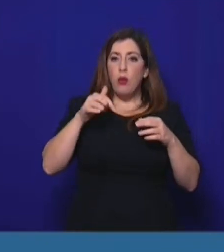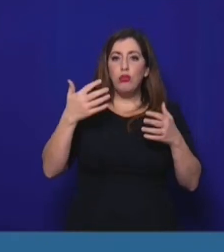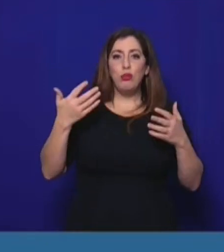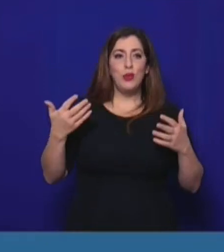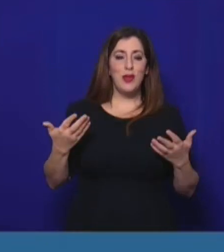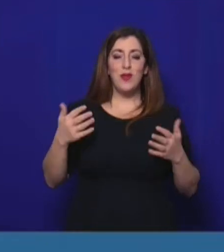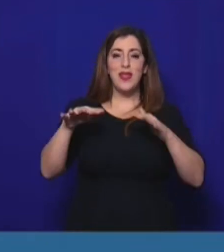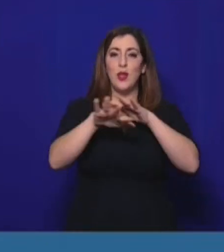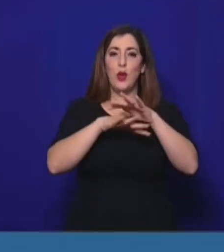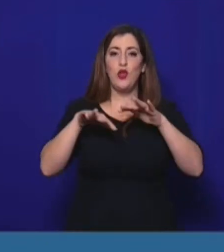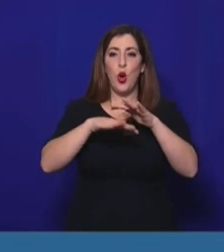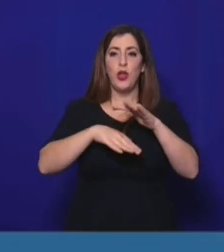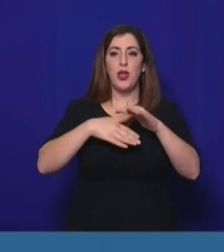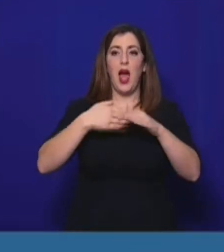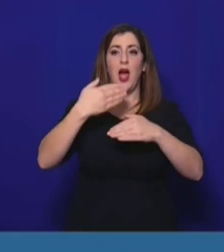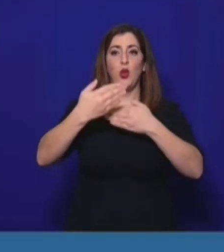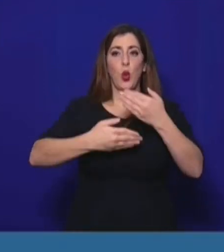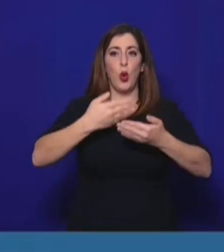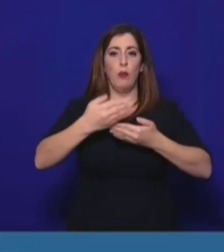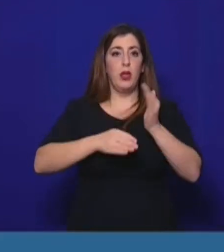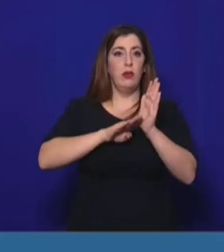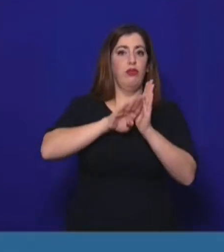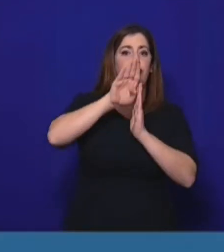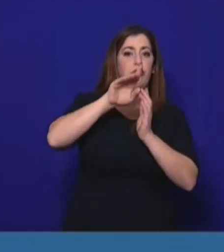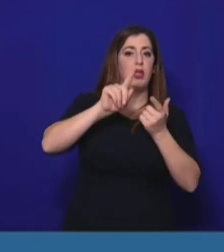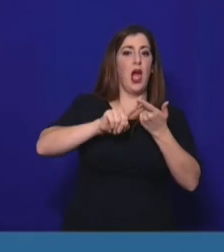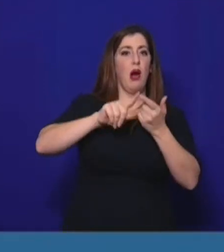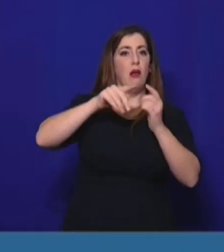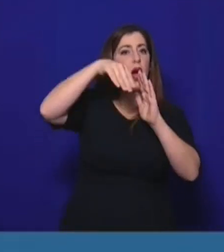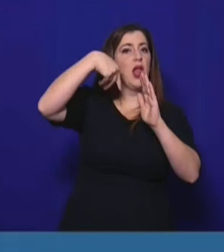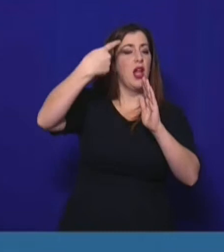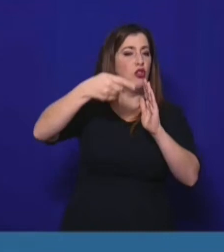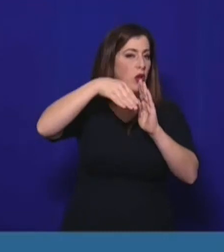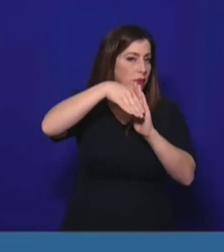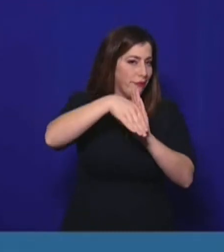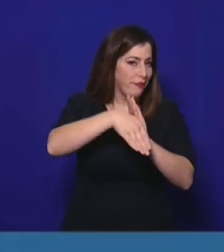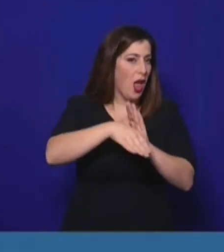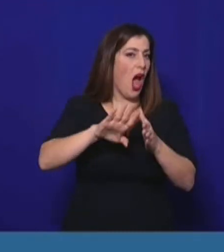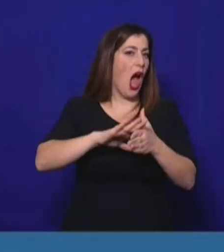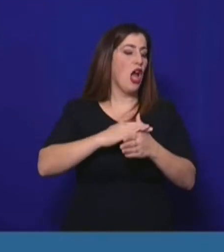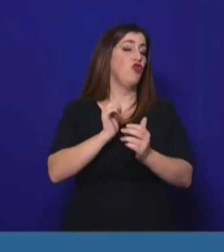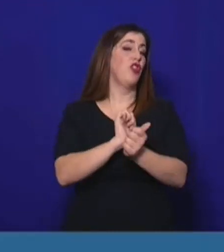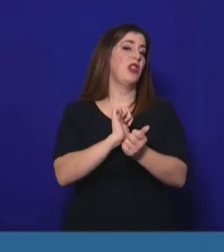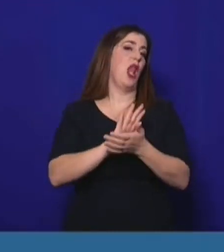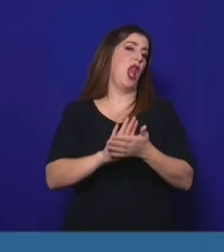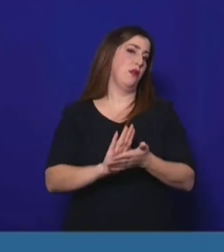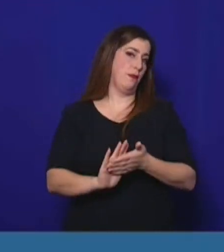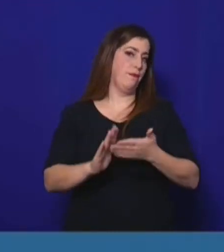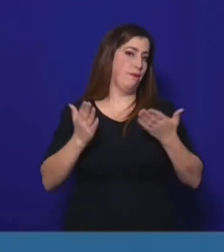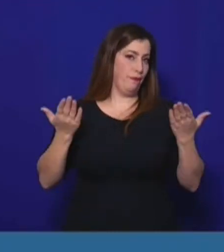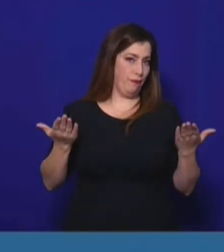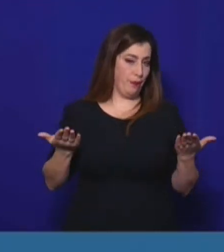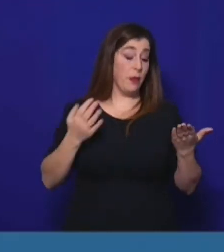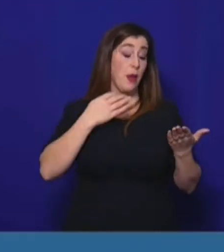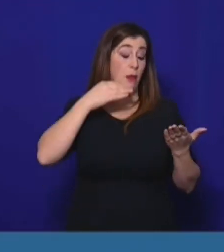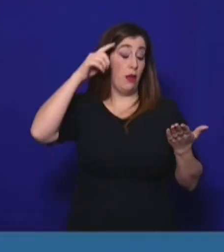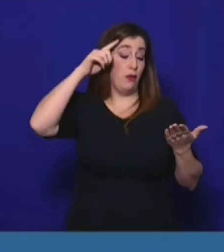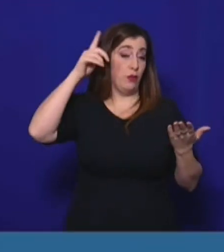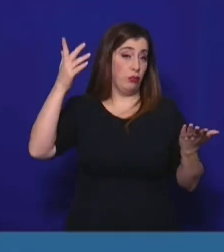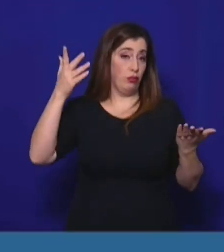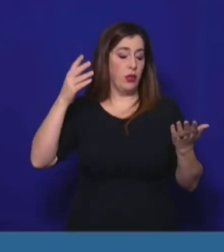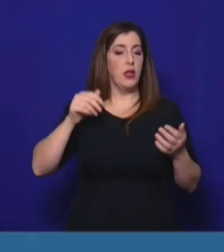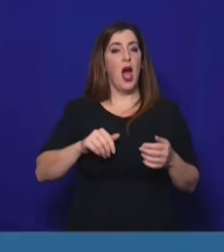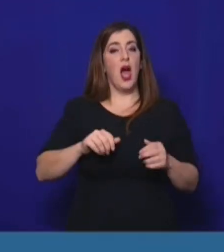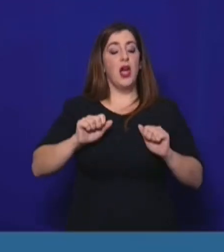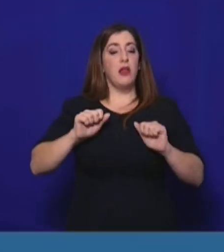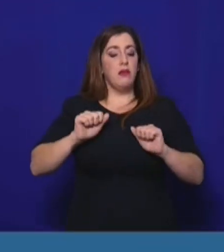tkun qed tistenna li l-każijiet ifeġġu l-iktar maġġor parti bejn 5 tiem u